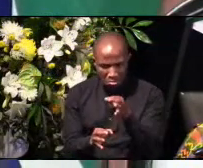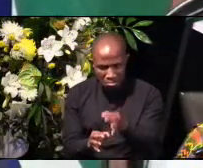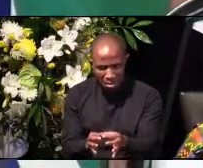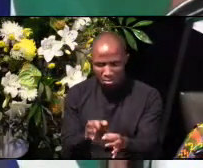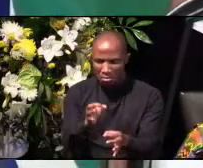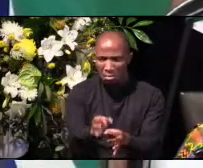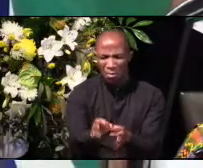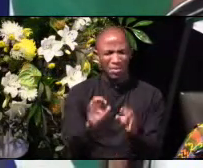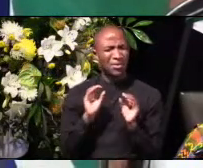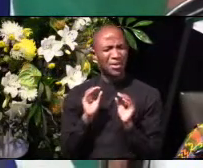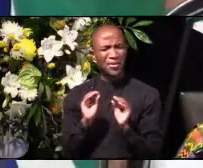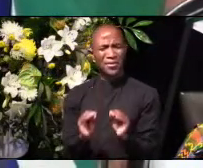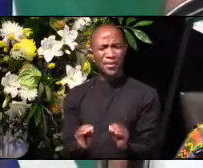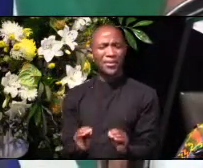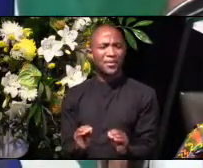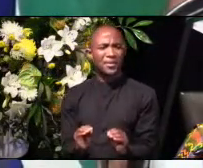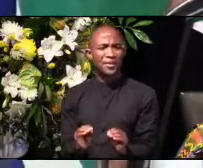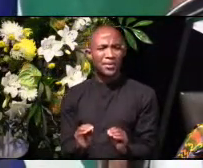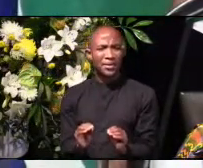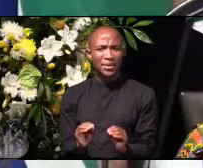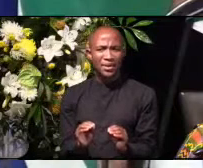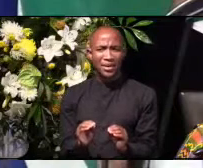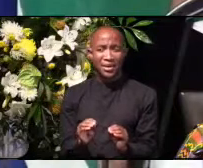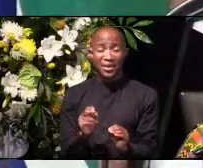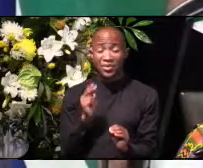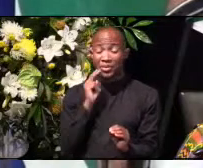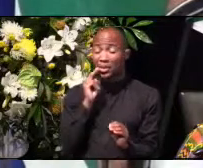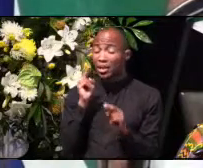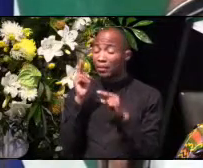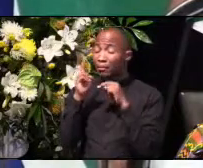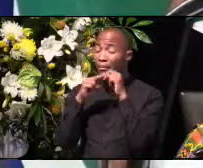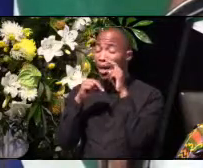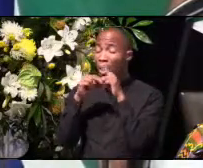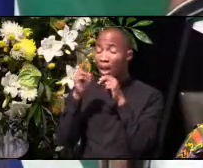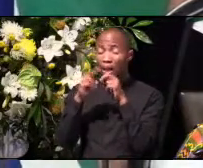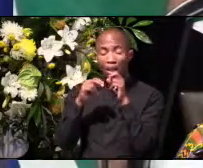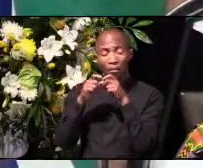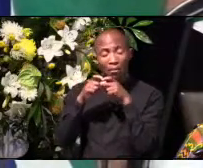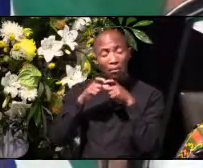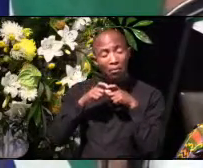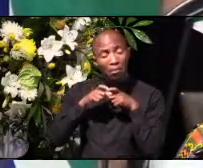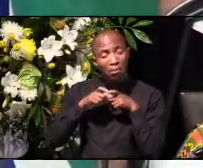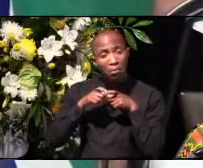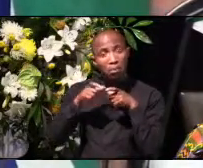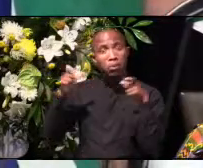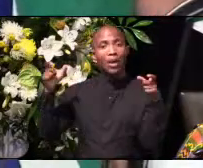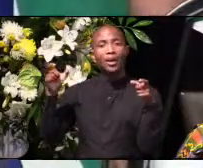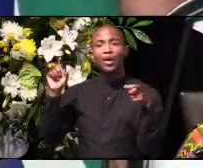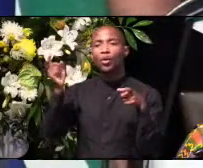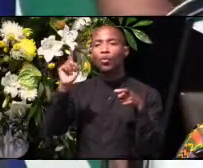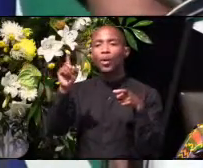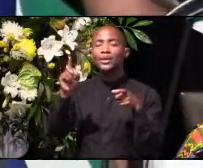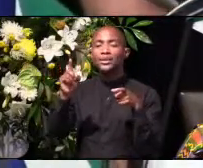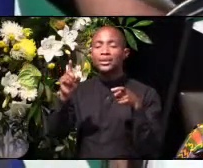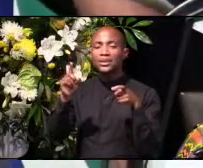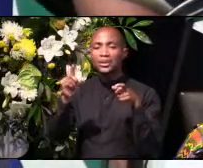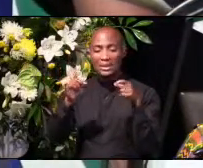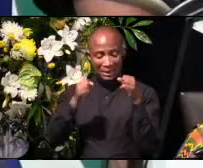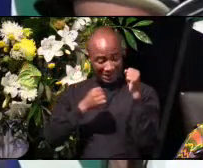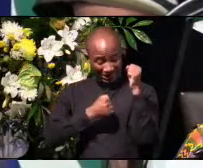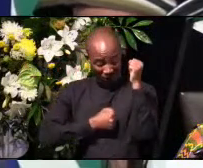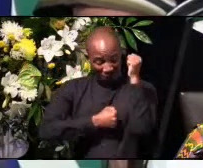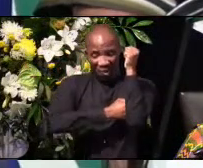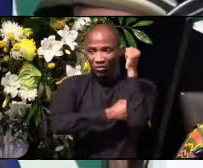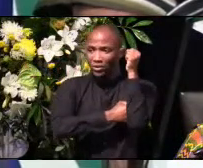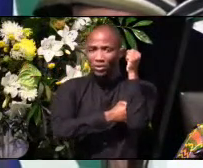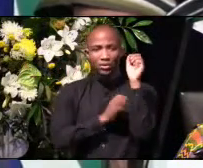punctuated you'll find that the biggest building you find are the offices of the elite